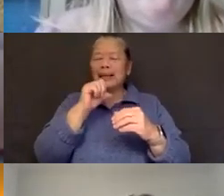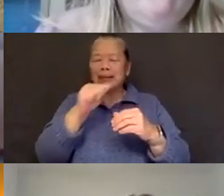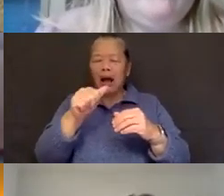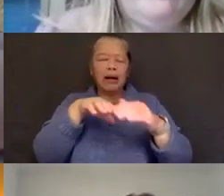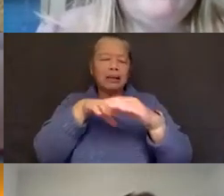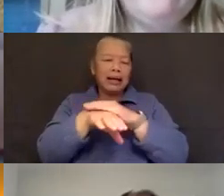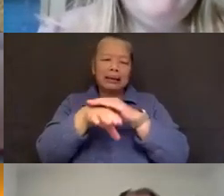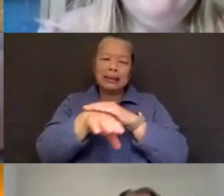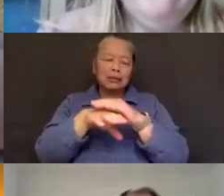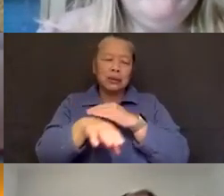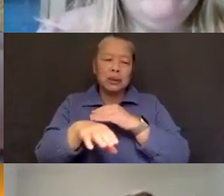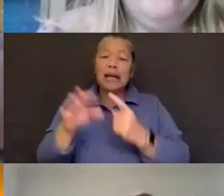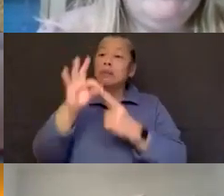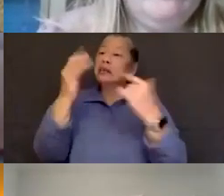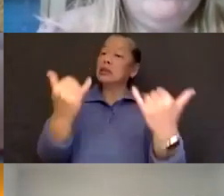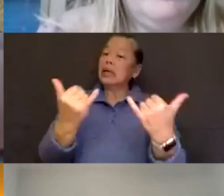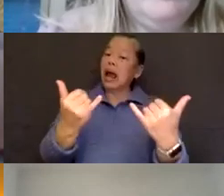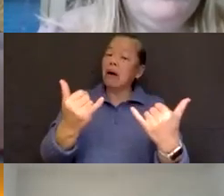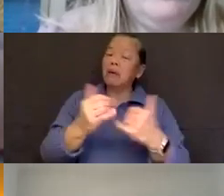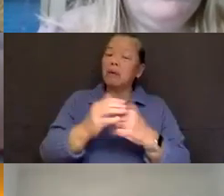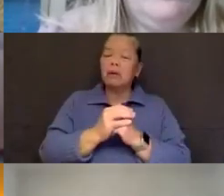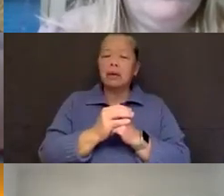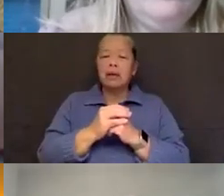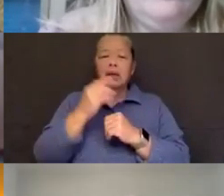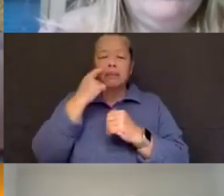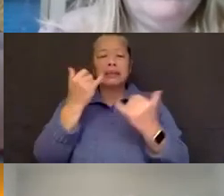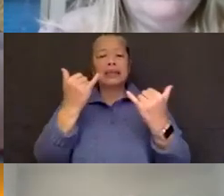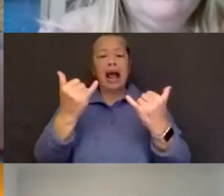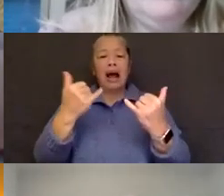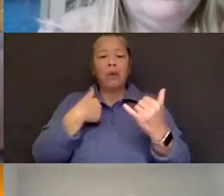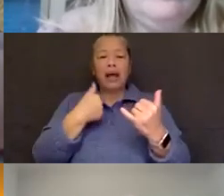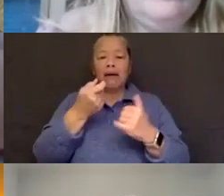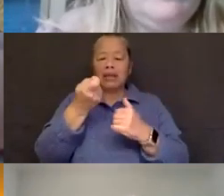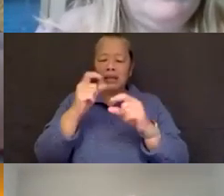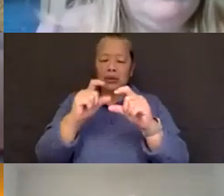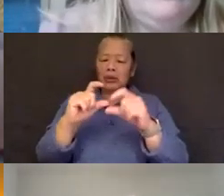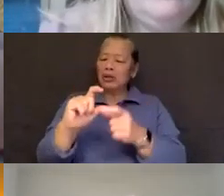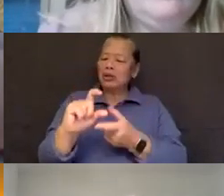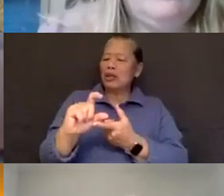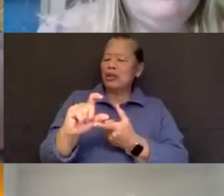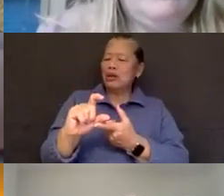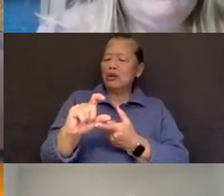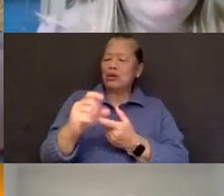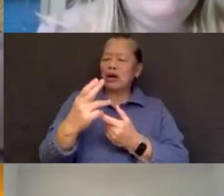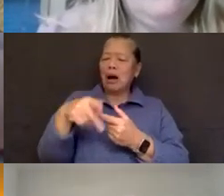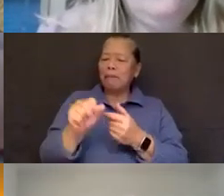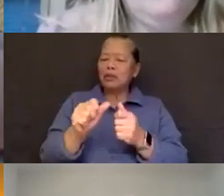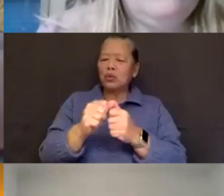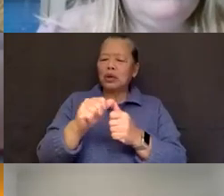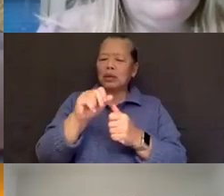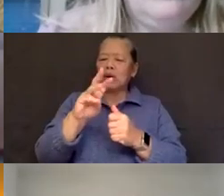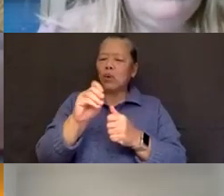it is right now. And because now we have the little cups again, and we have wafers, or we have little pieces of